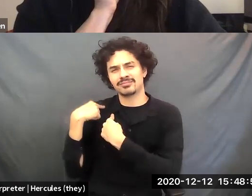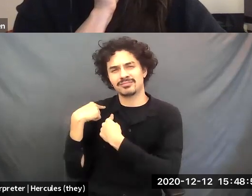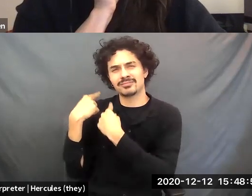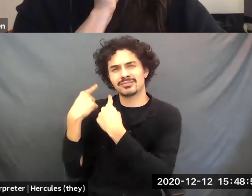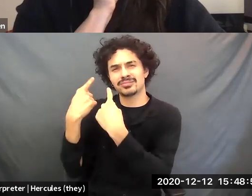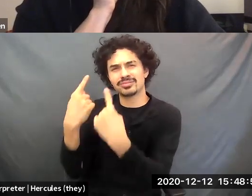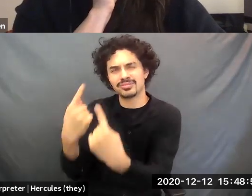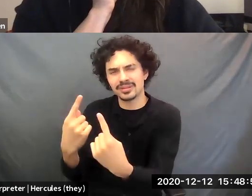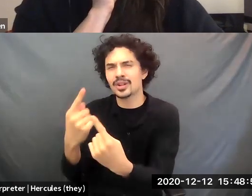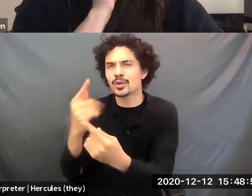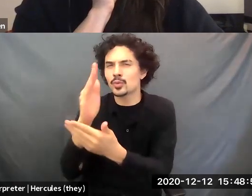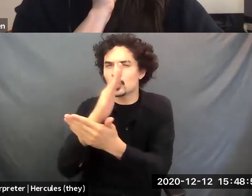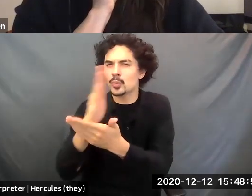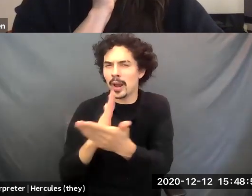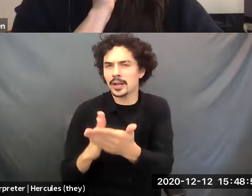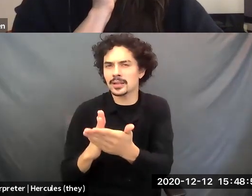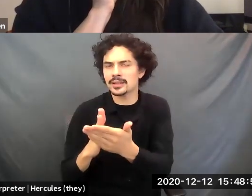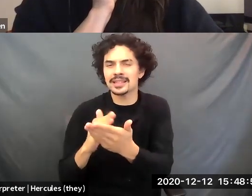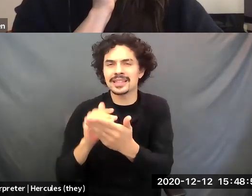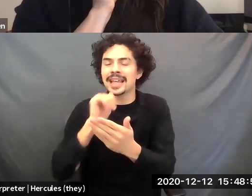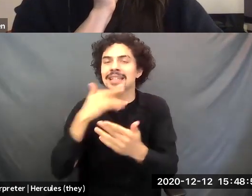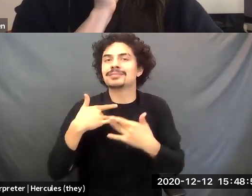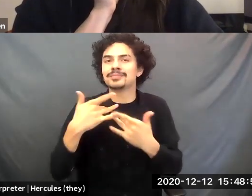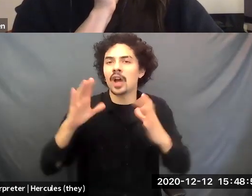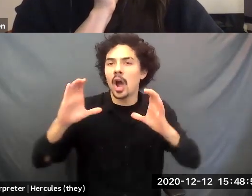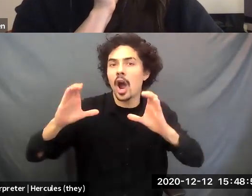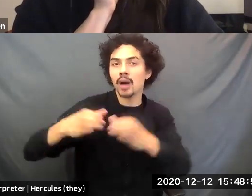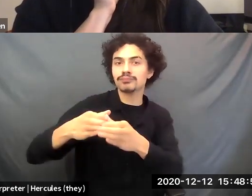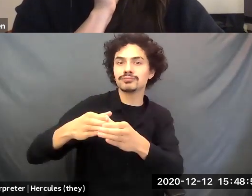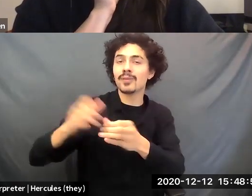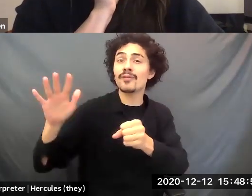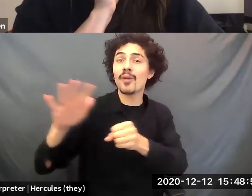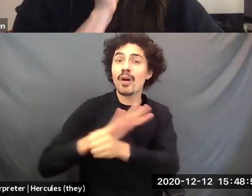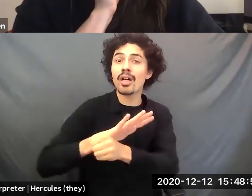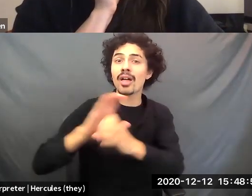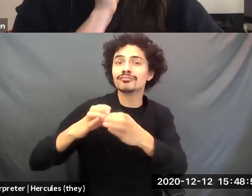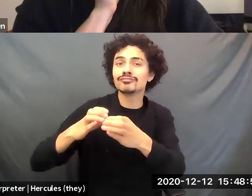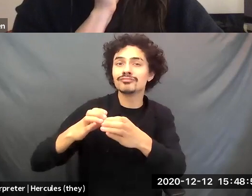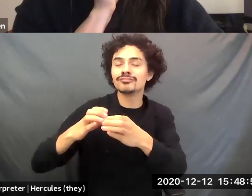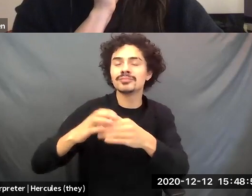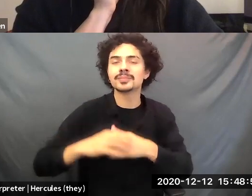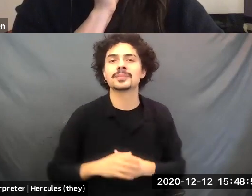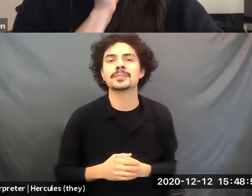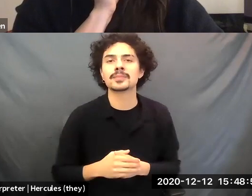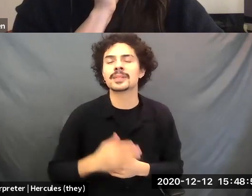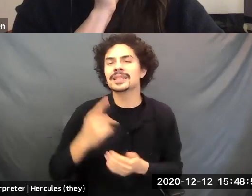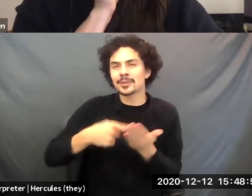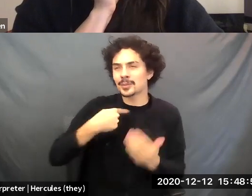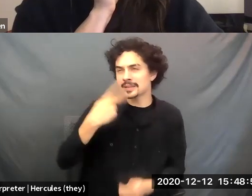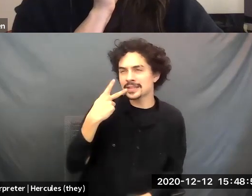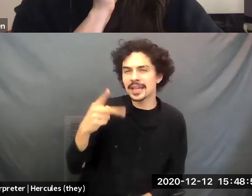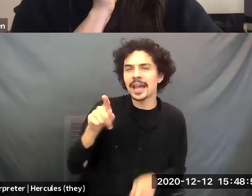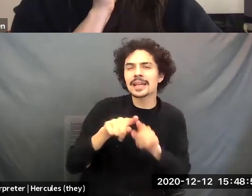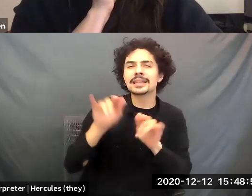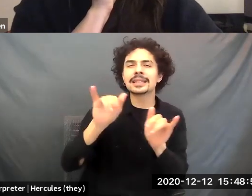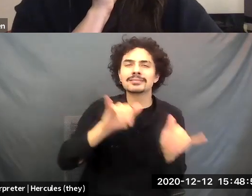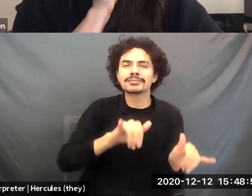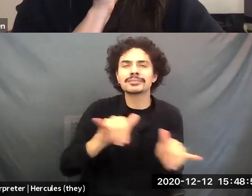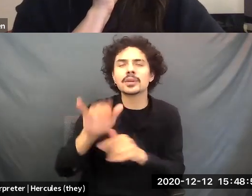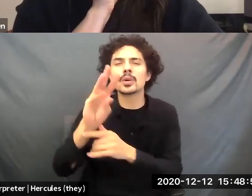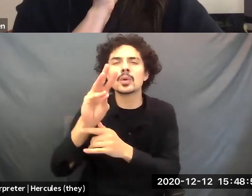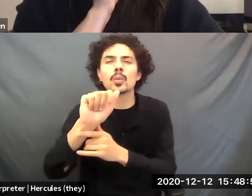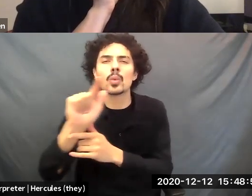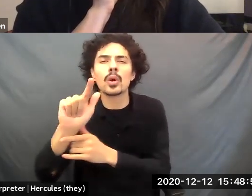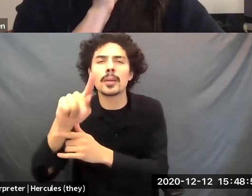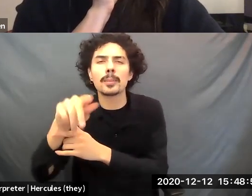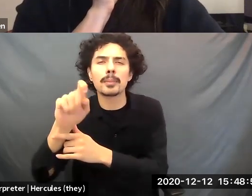whole, and they are so often perceived as whole or even perceived as, as wallpaper. Rosalind Deutsch talks about